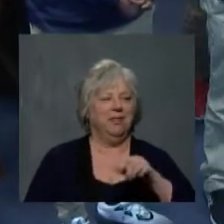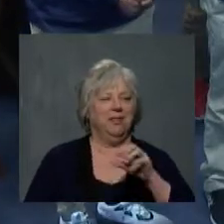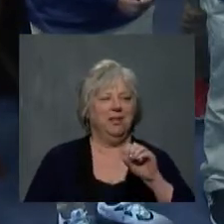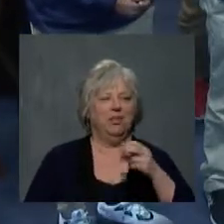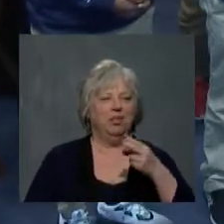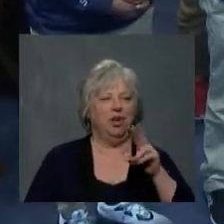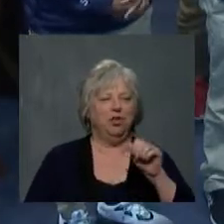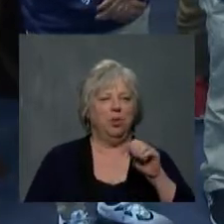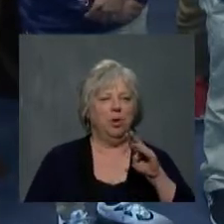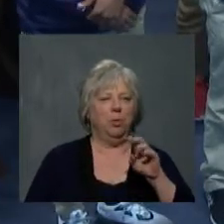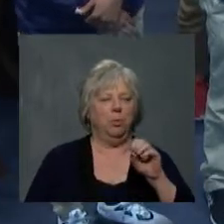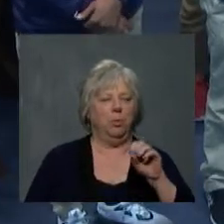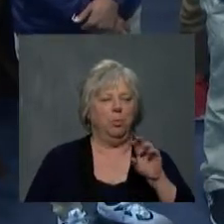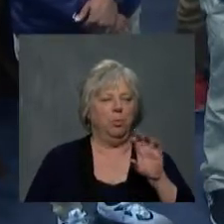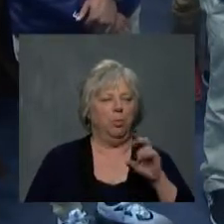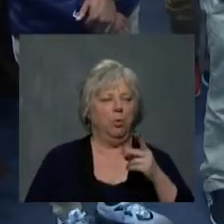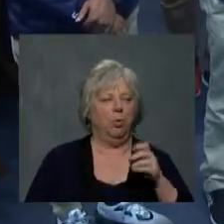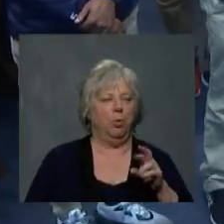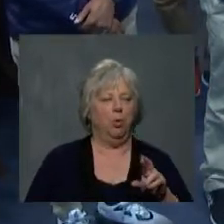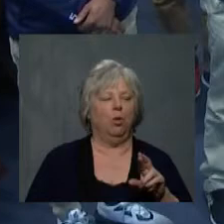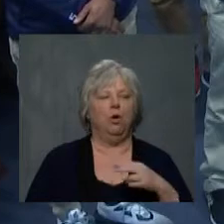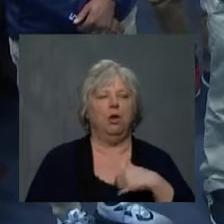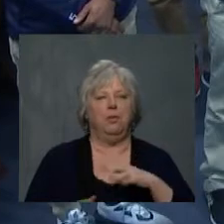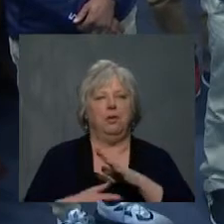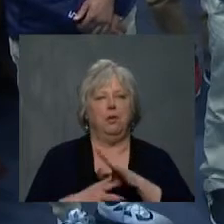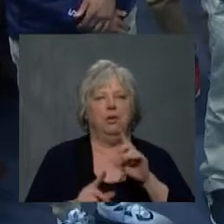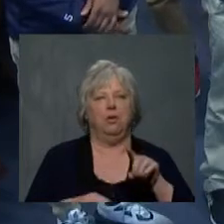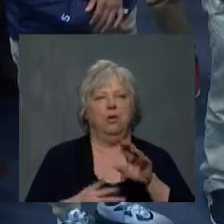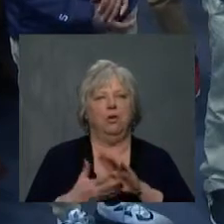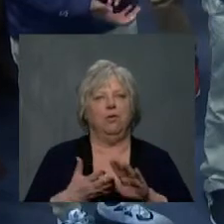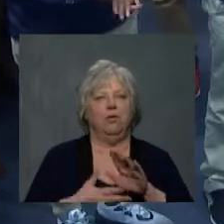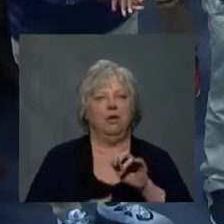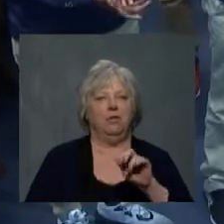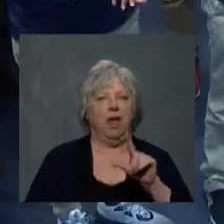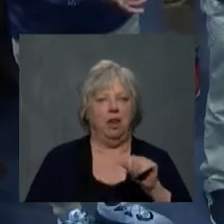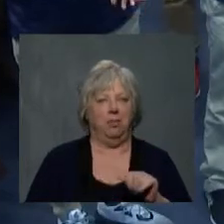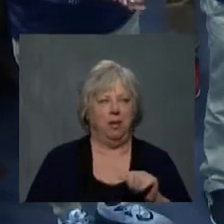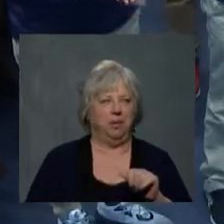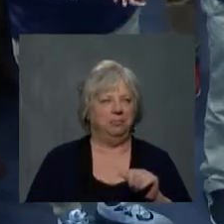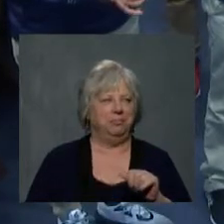Joshua Booker, I'm a senior. I'm headed to University of Alabama next year.